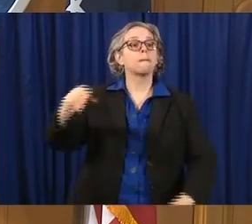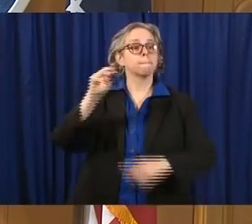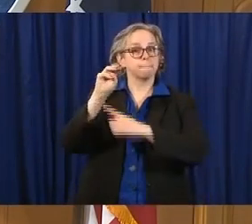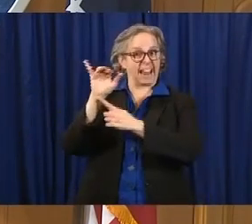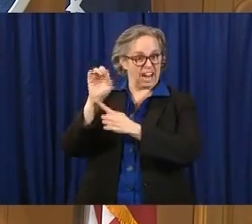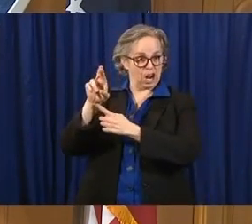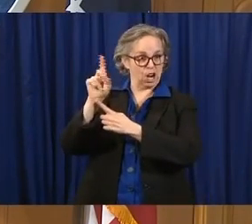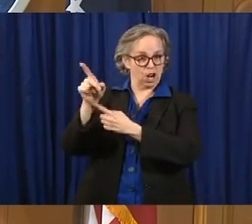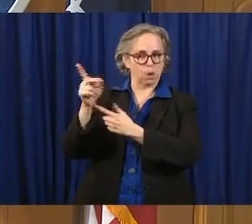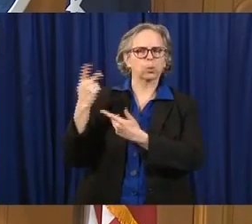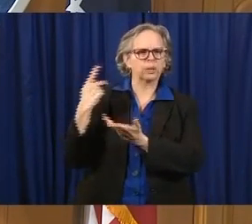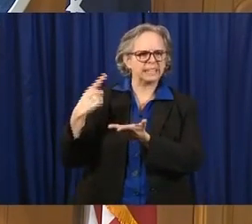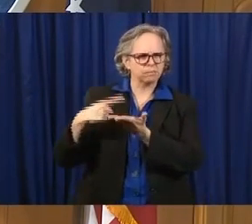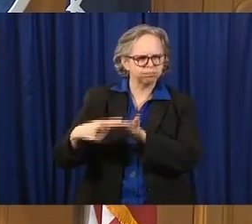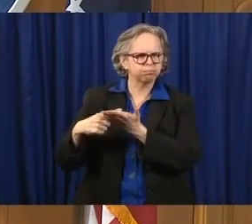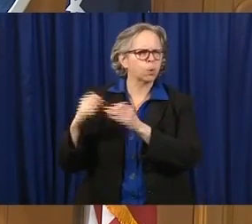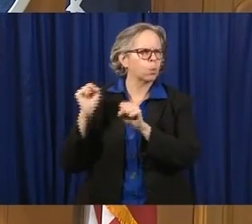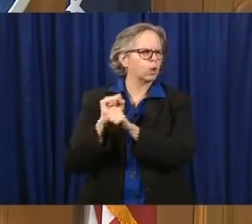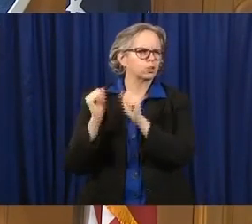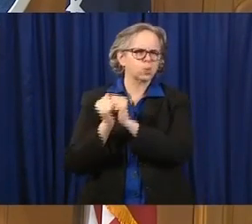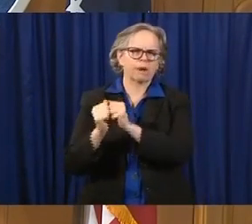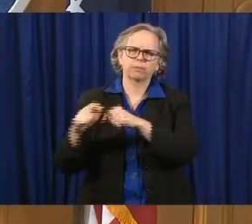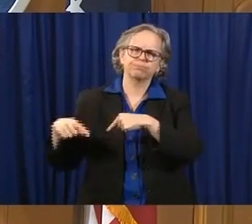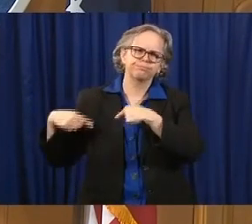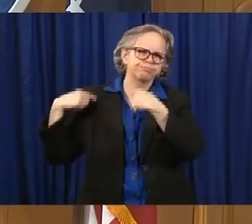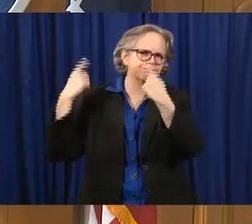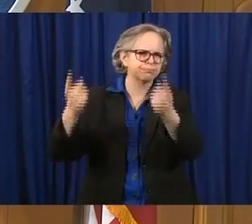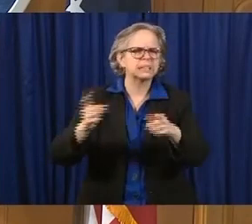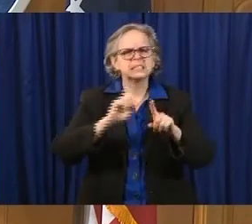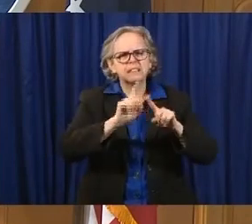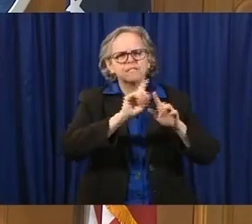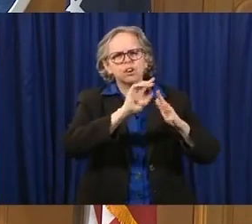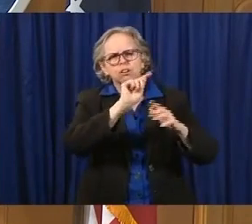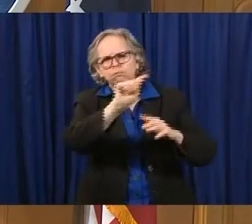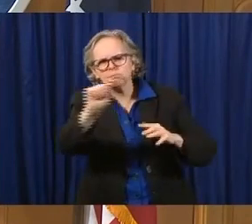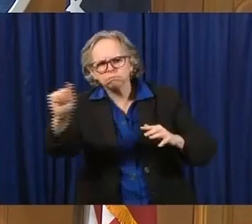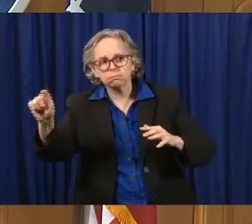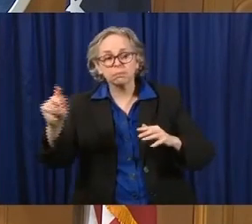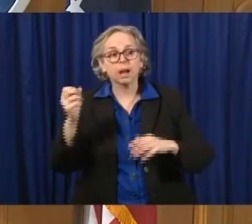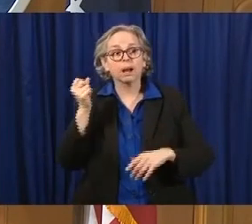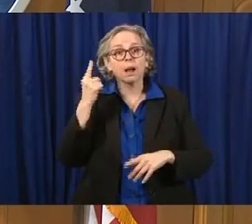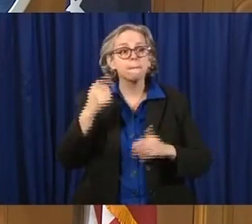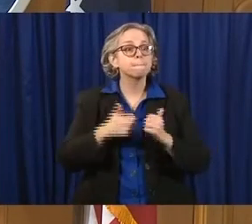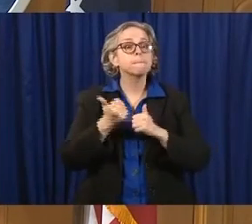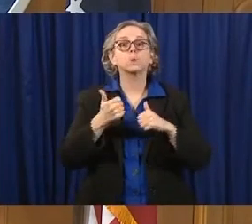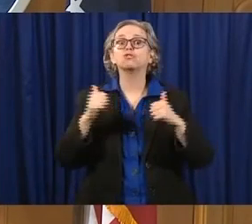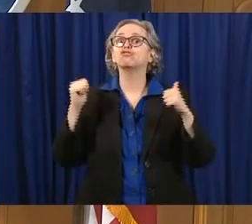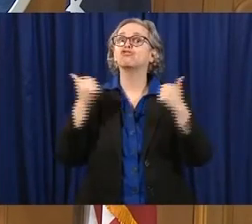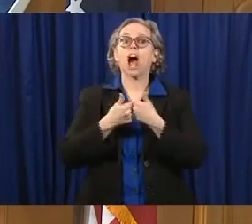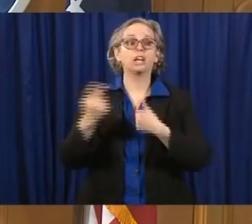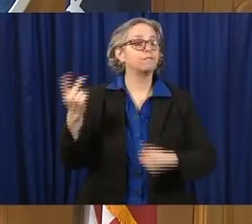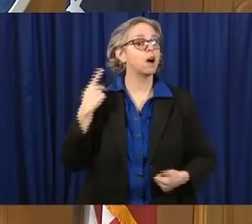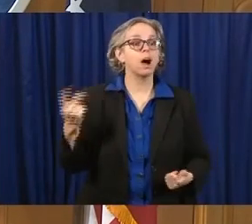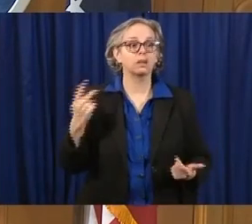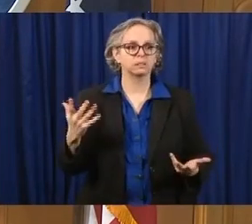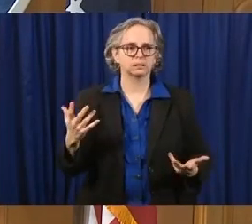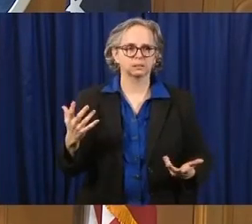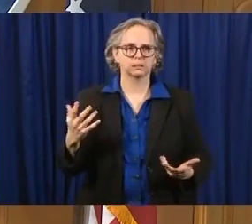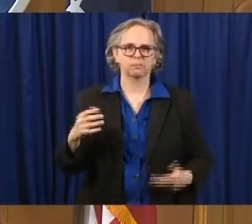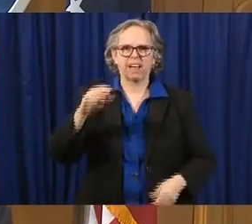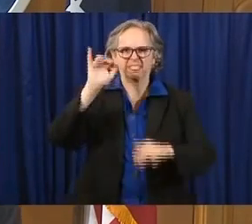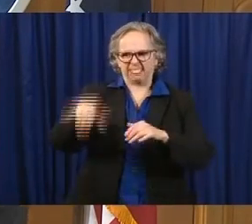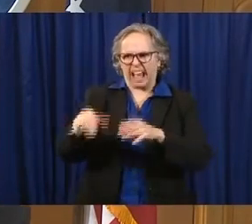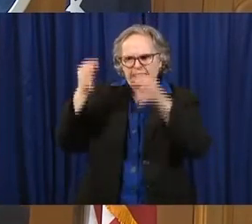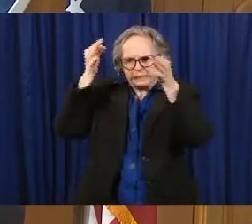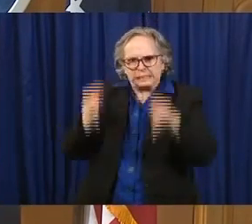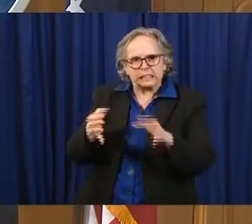the years, but probably the most difficult thing we had to work on was the Arnold Classic. And Mayor, that was